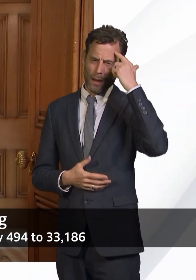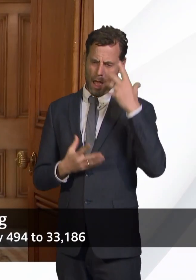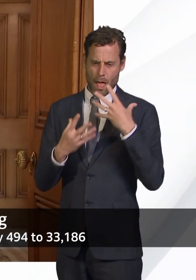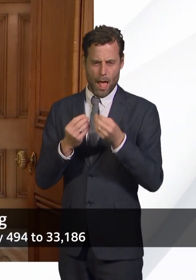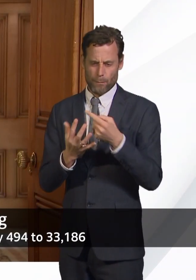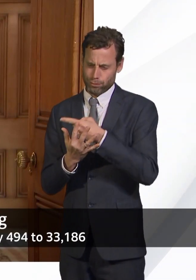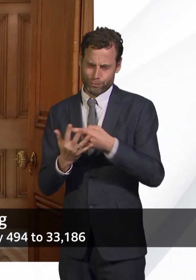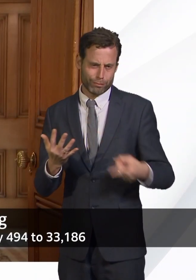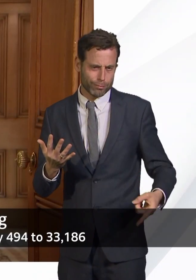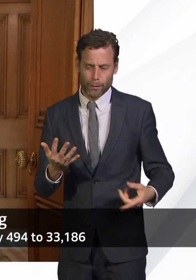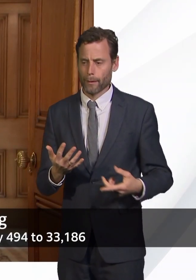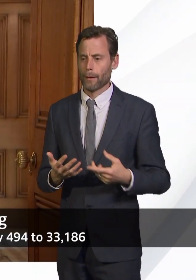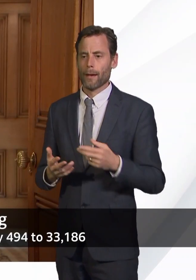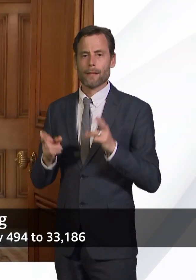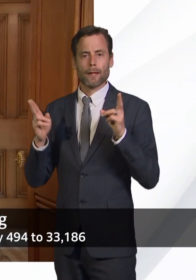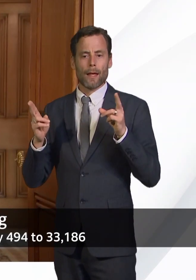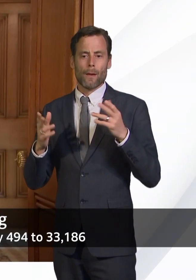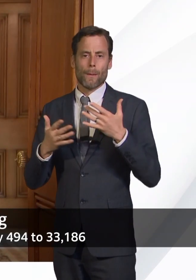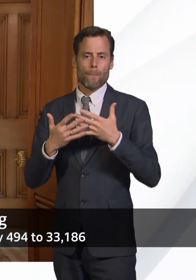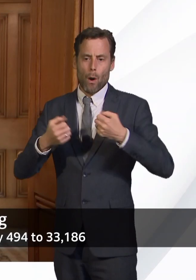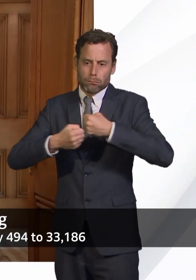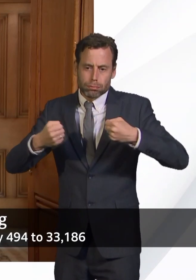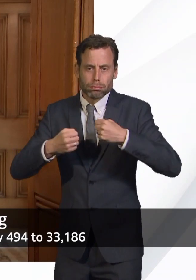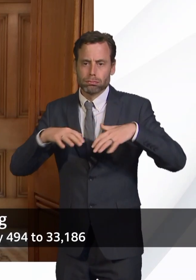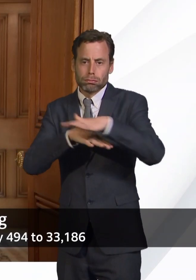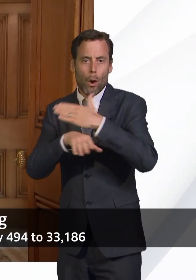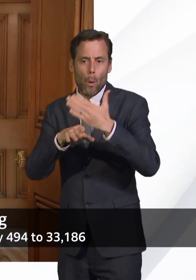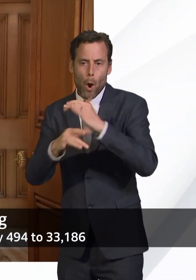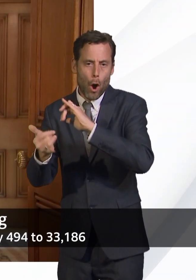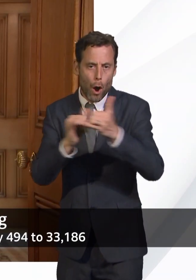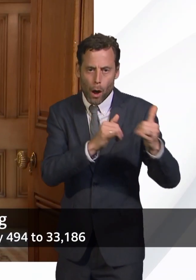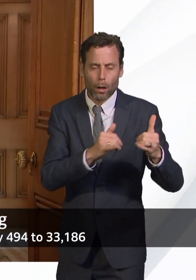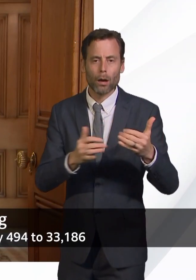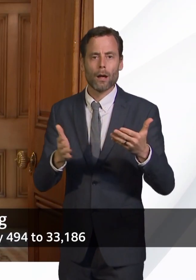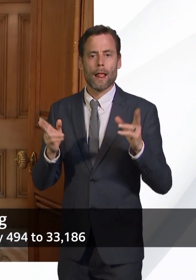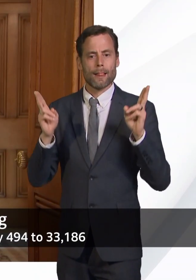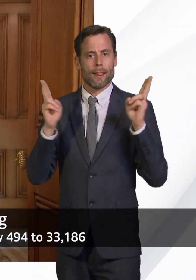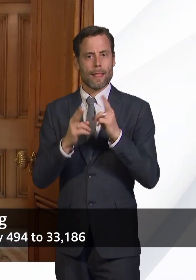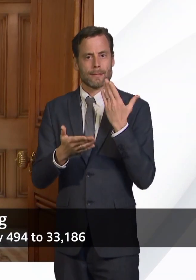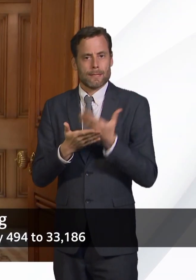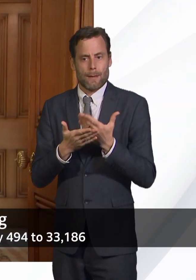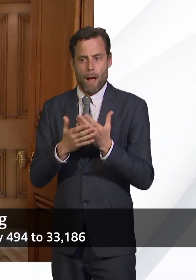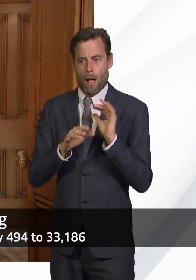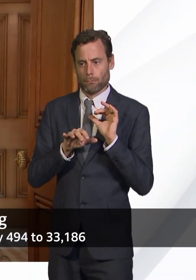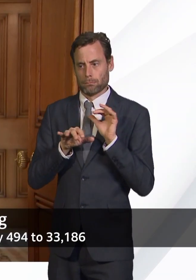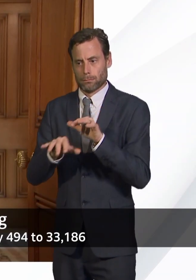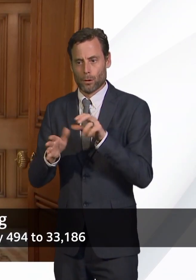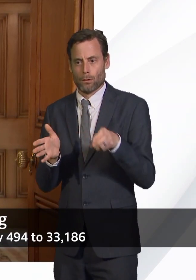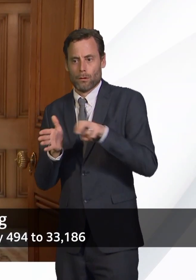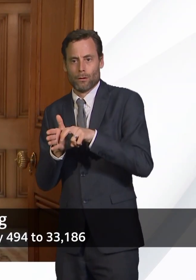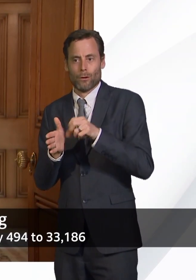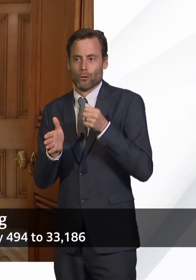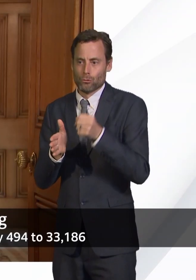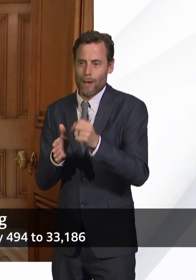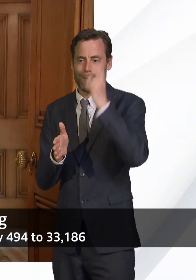and keep Britain building. There are countless examples of the industry behaving responsibly and